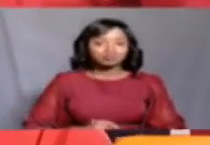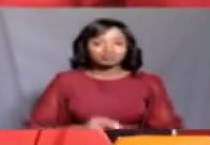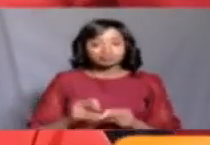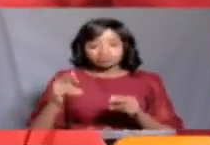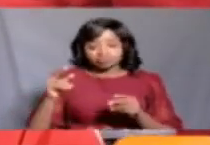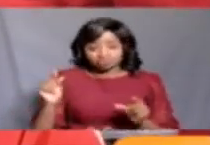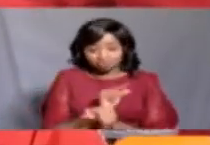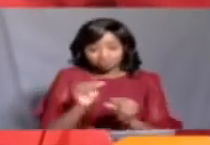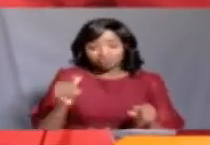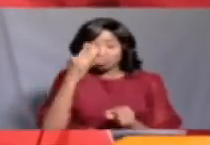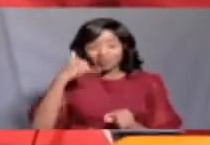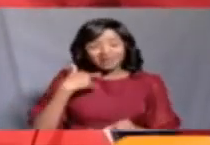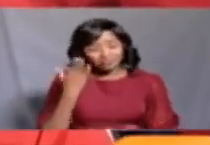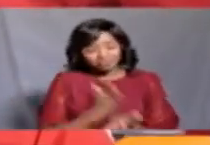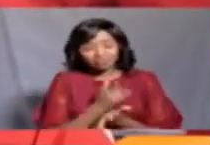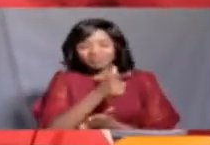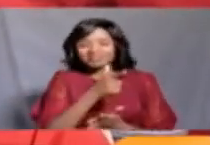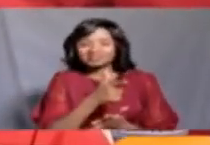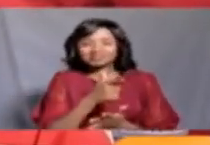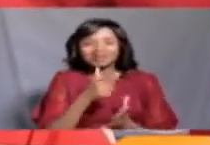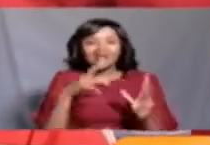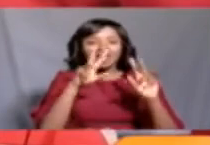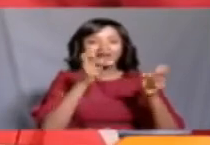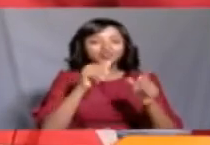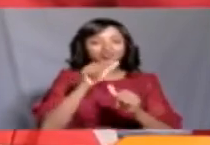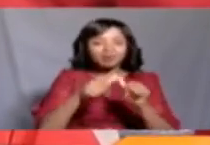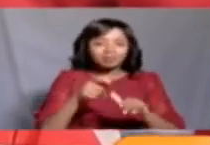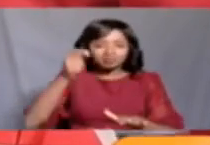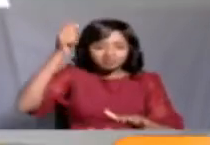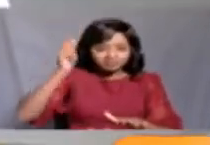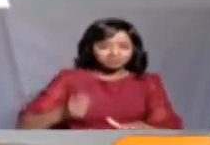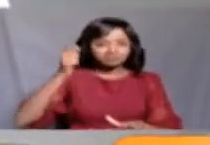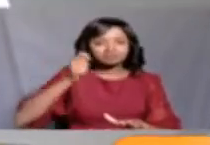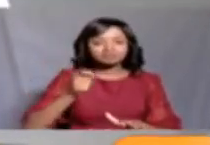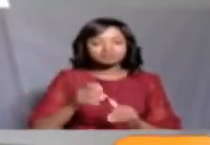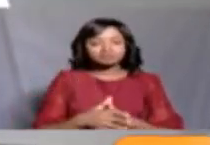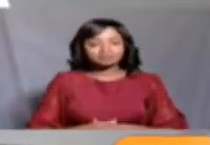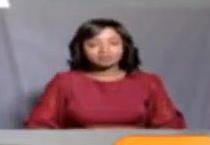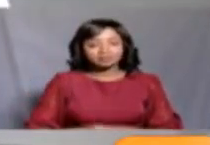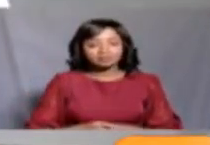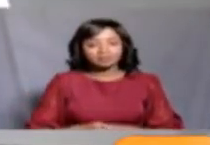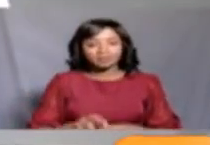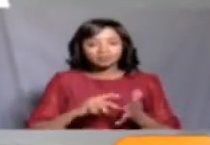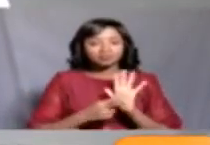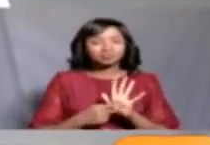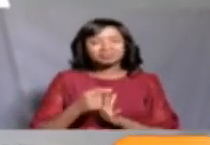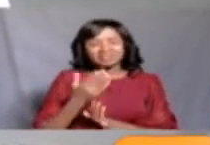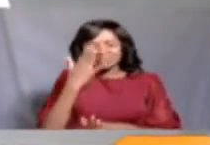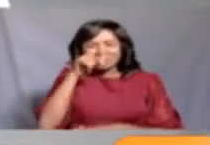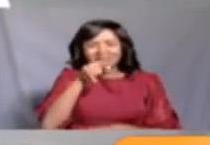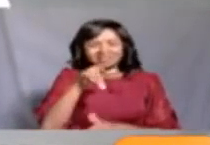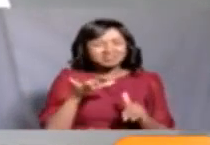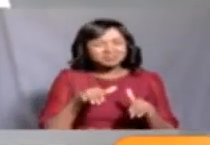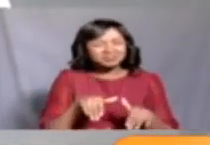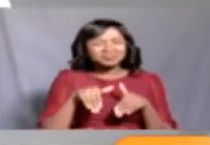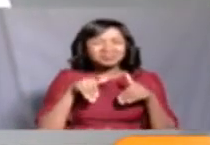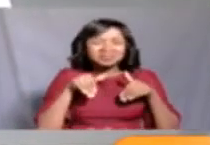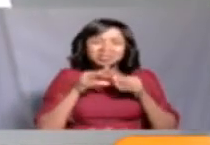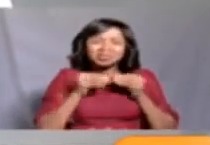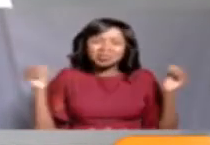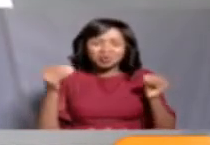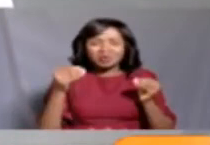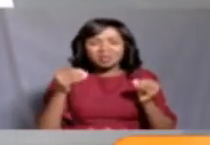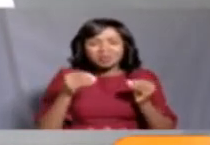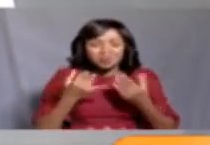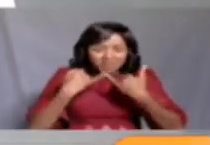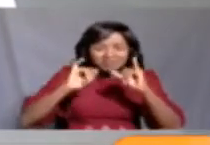the treatment gap. This is an issue of justice, of access. Absolutely. And we'll talk about why they've delayed in actually implementing those amendments.